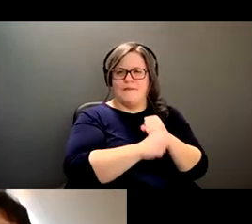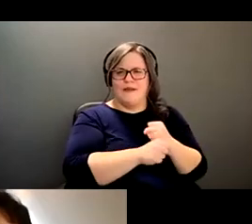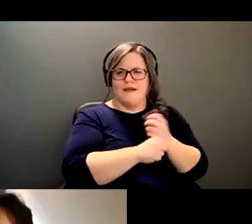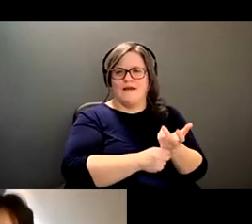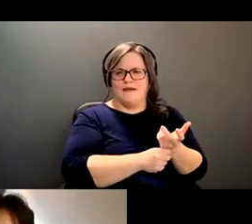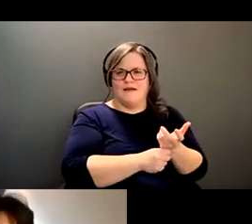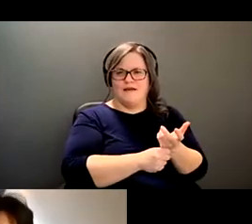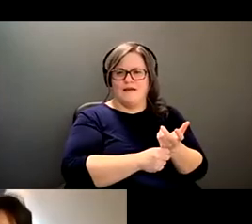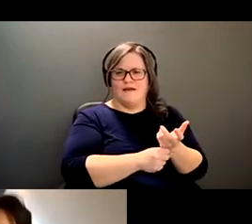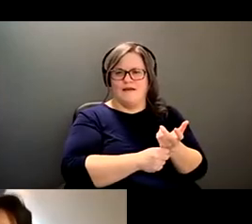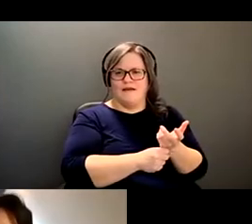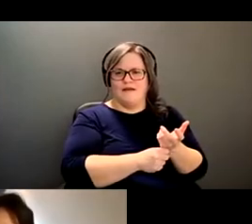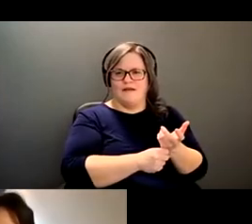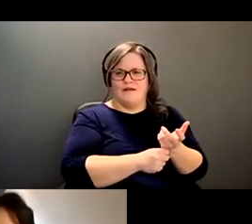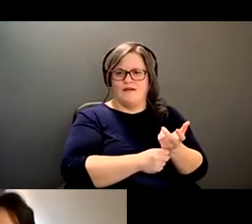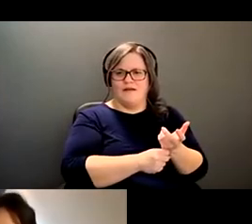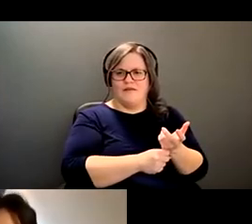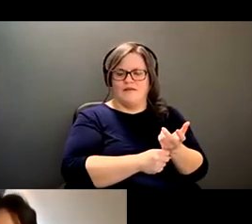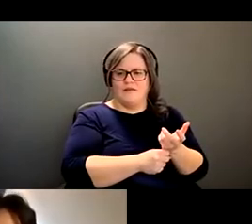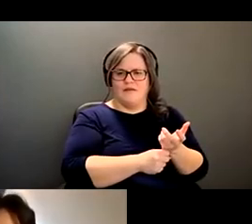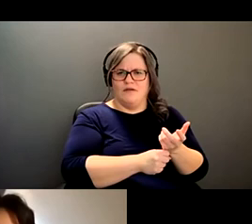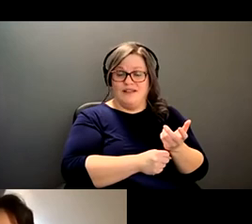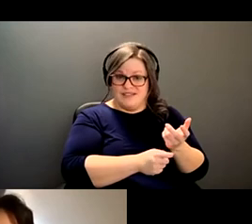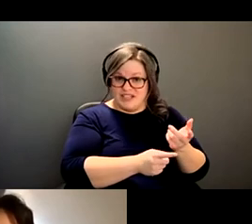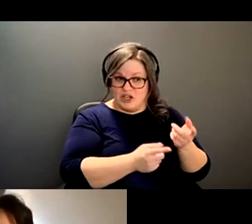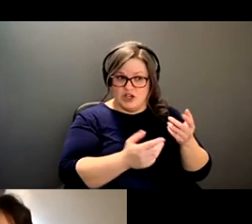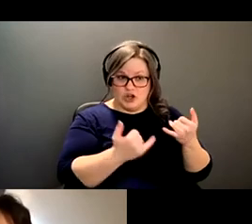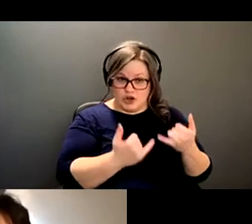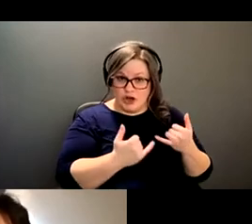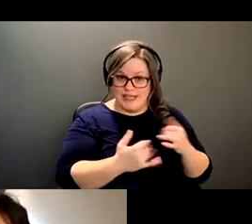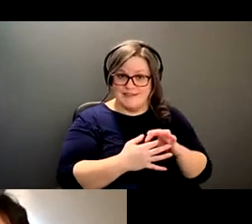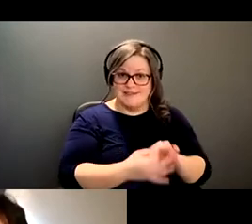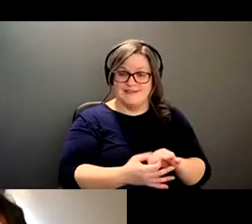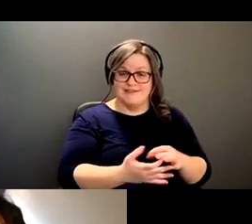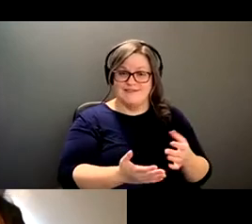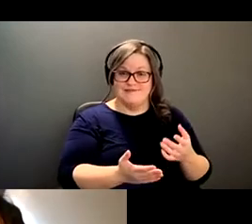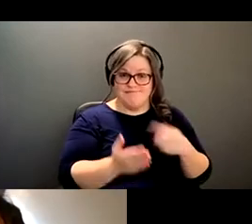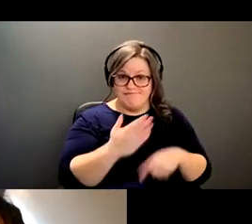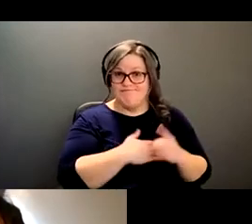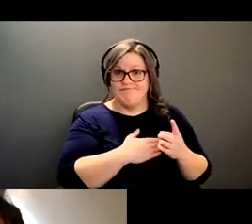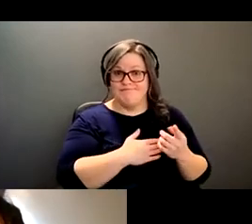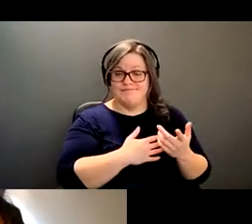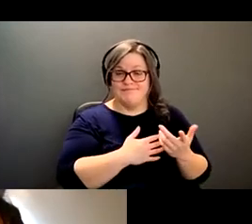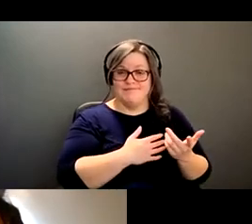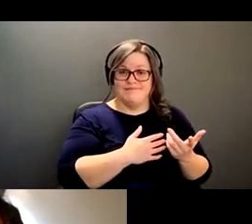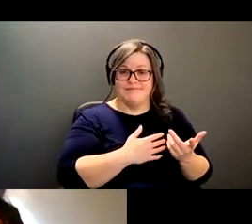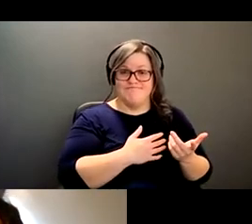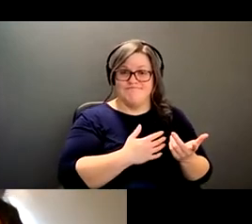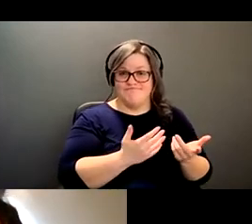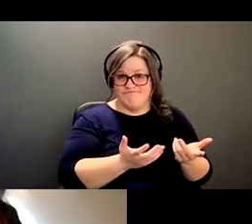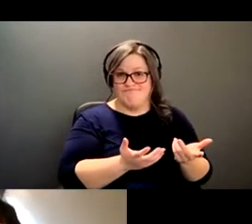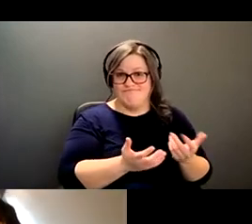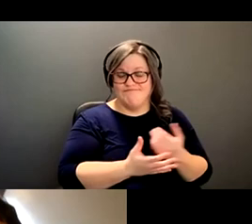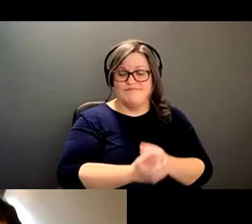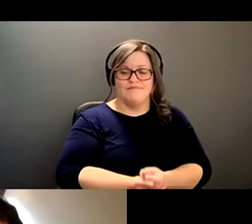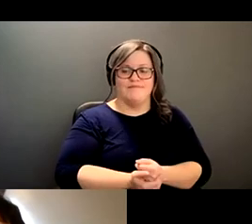are current and part of what we're talking about and questioning. Yeah,